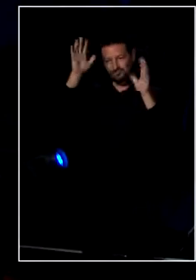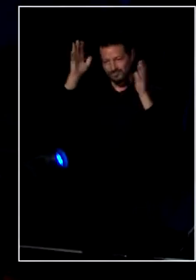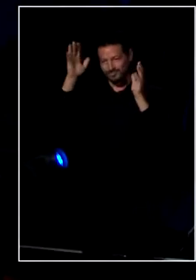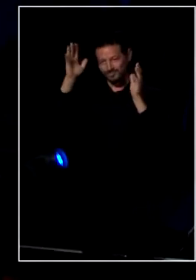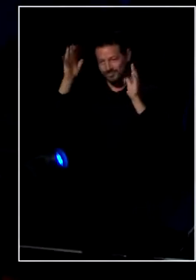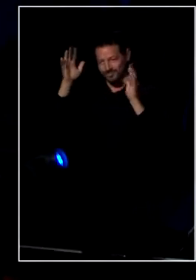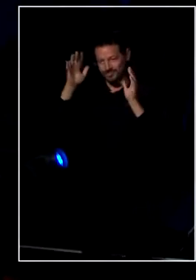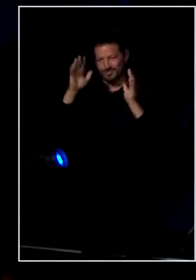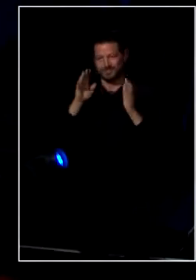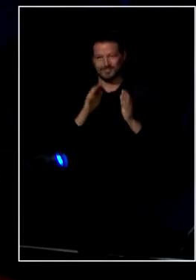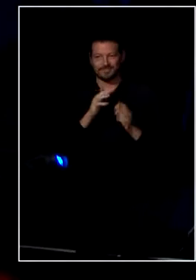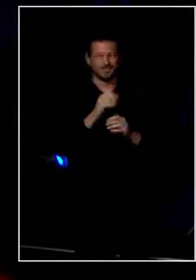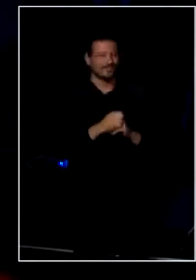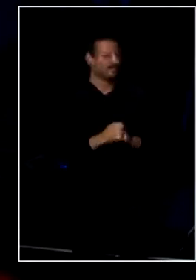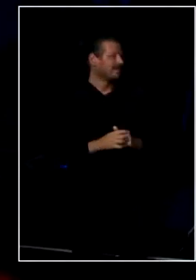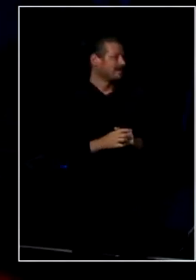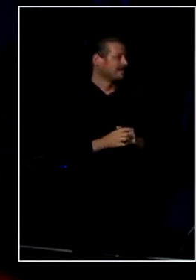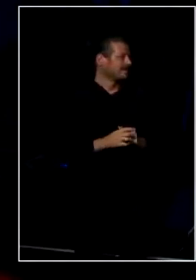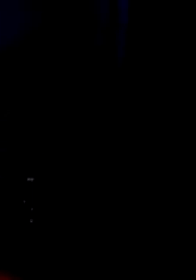wonderful.